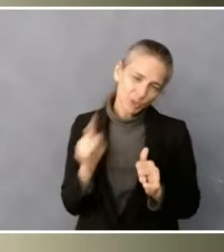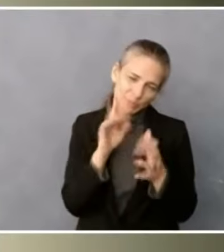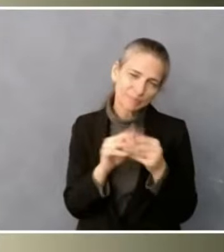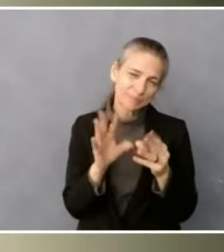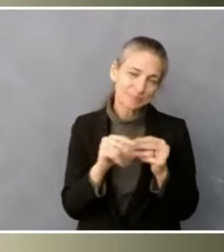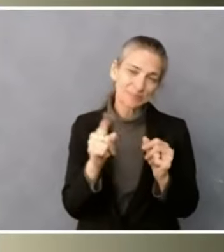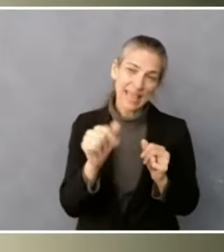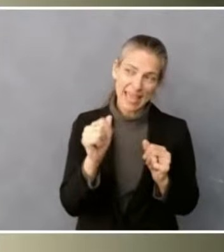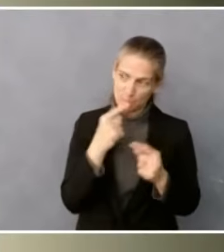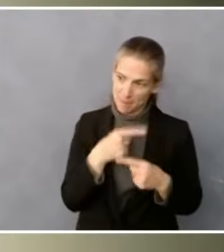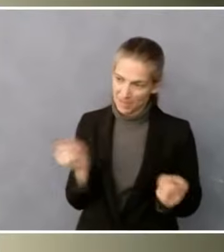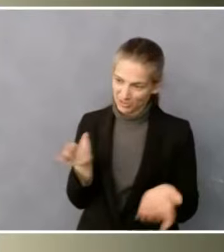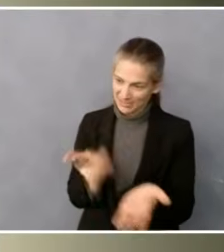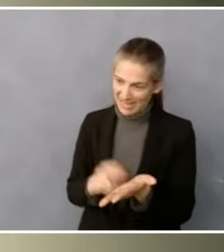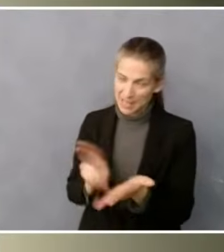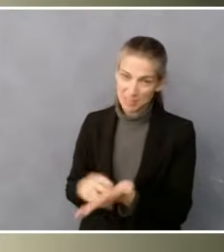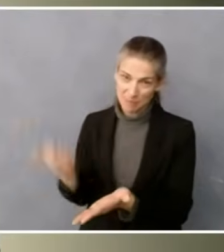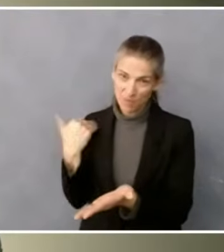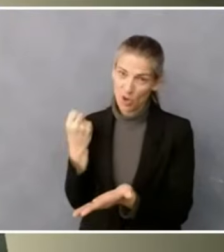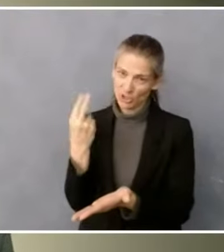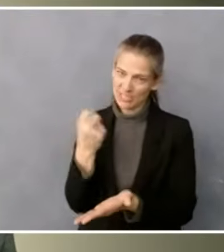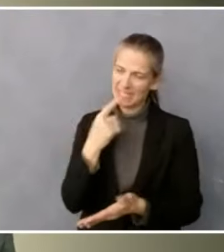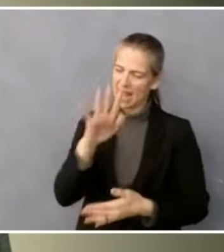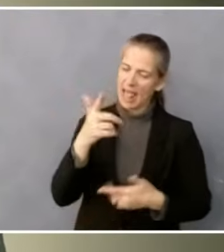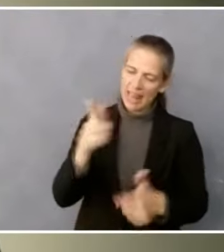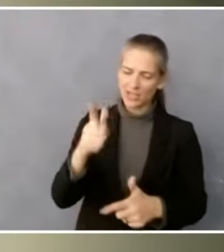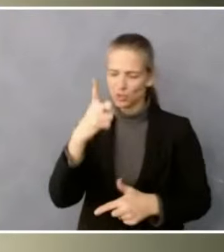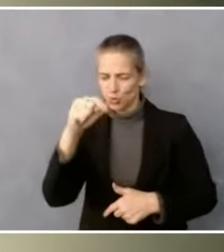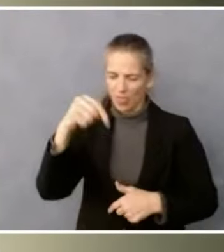proclamation signings in the past, let's do this.